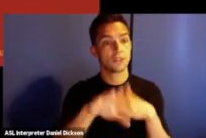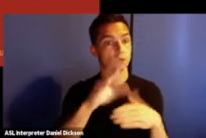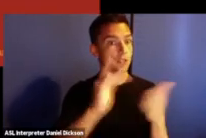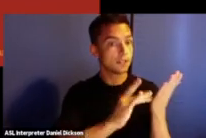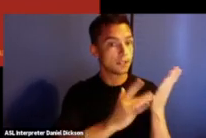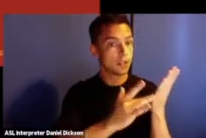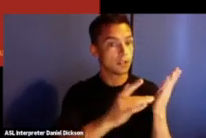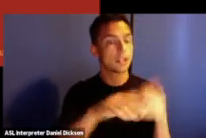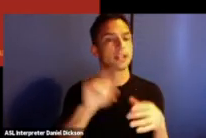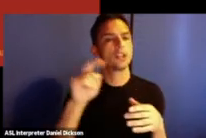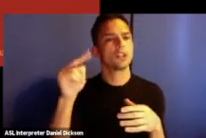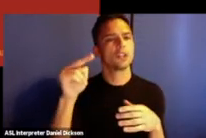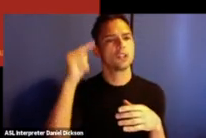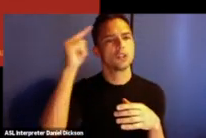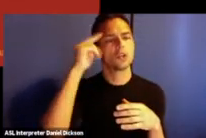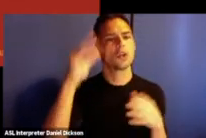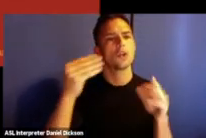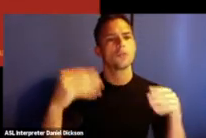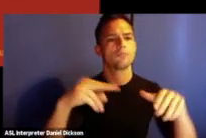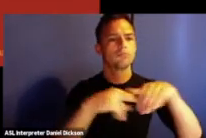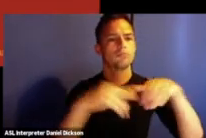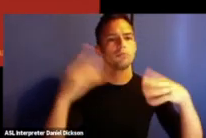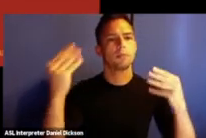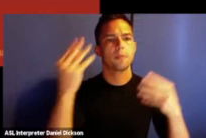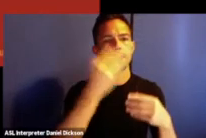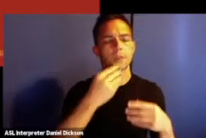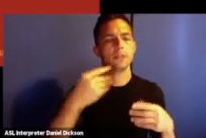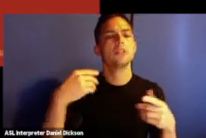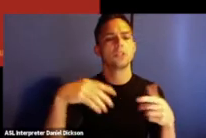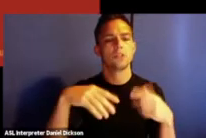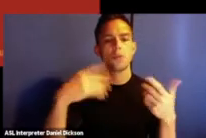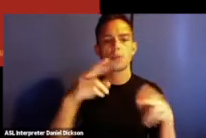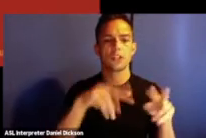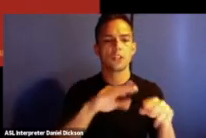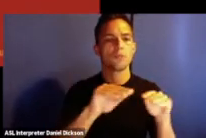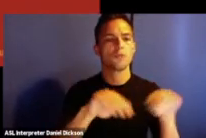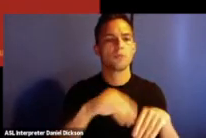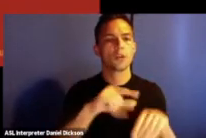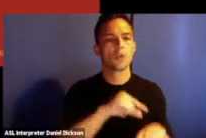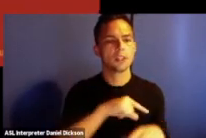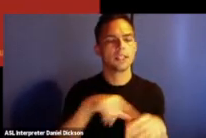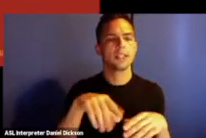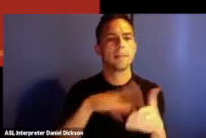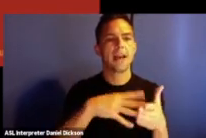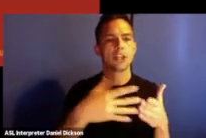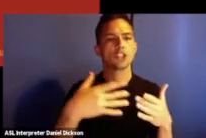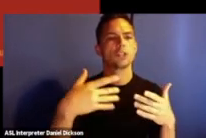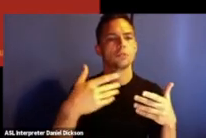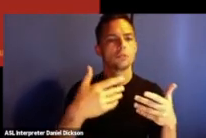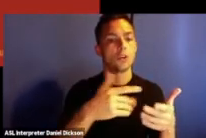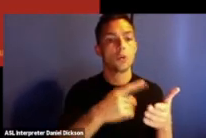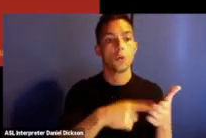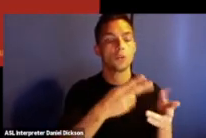like neuroimaging or some of the sensor-based learning that we can look at movement quality and movement patterns, what do you use that